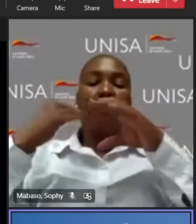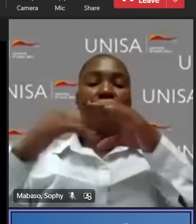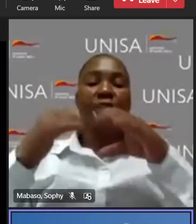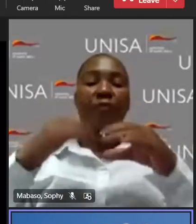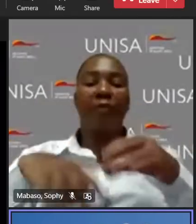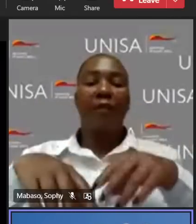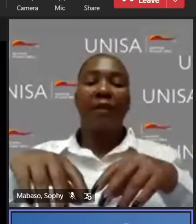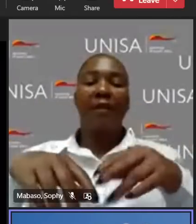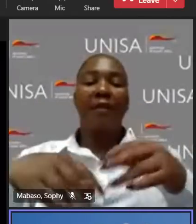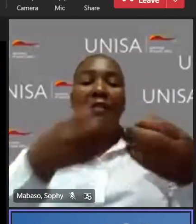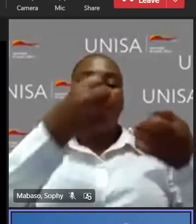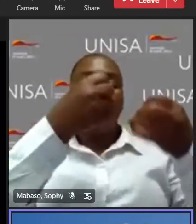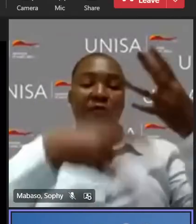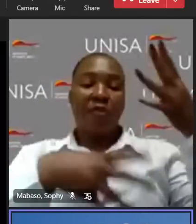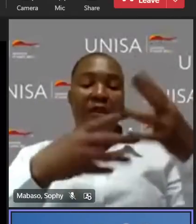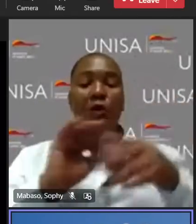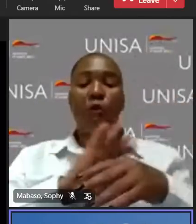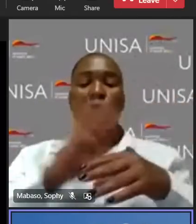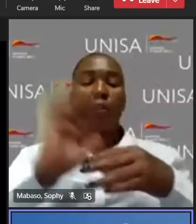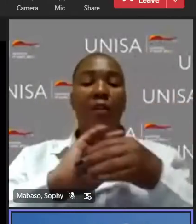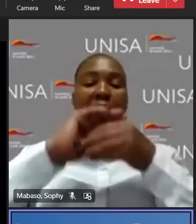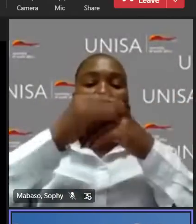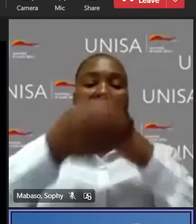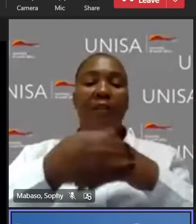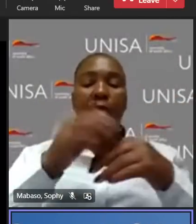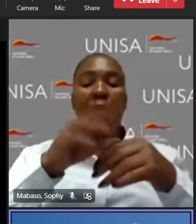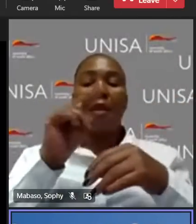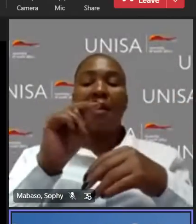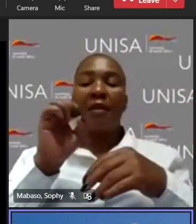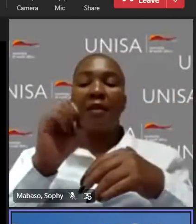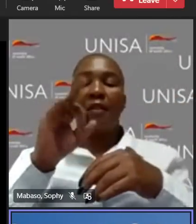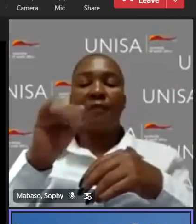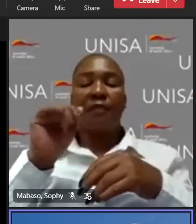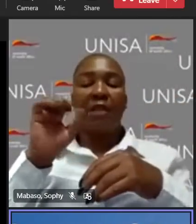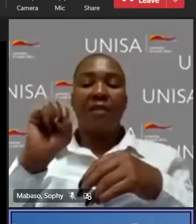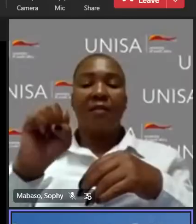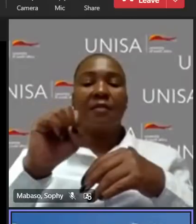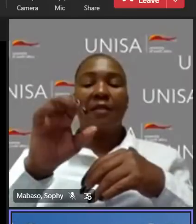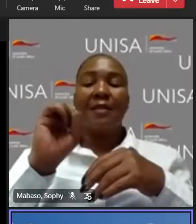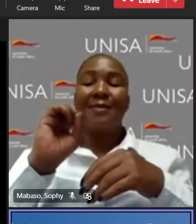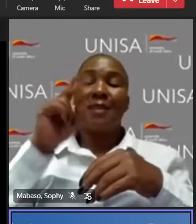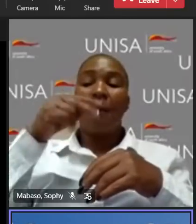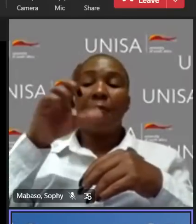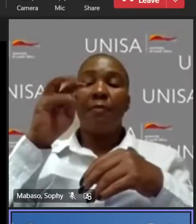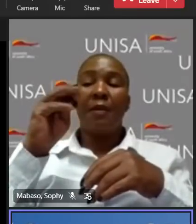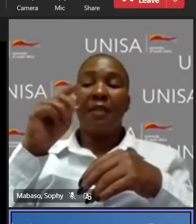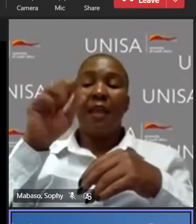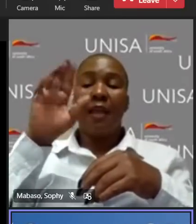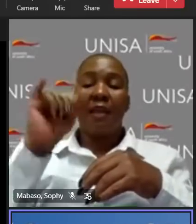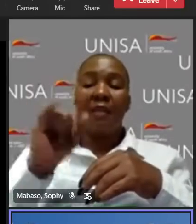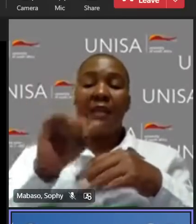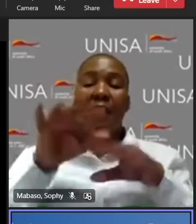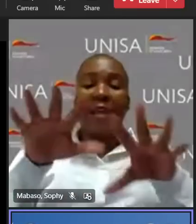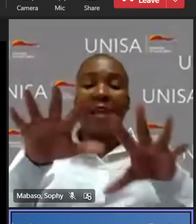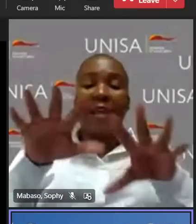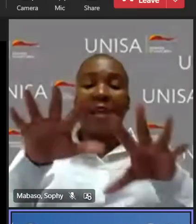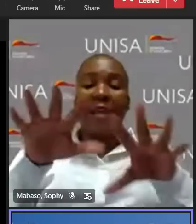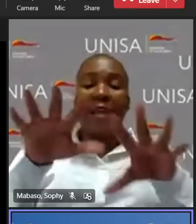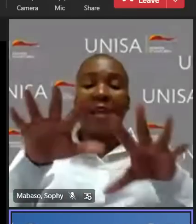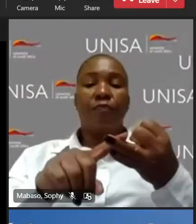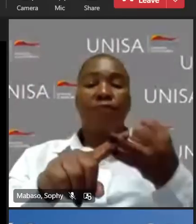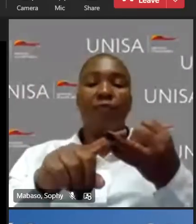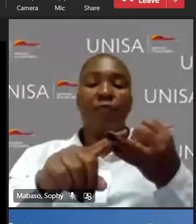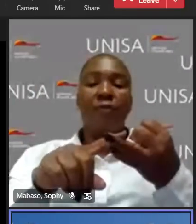not covered by NSFAS: the supplementary exam fees, the remark